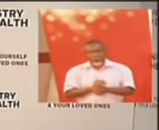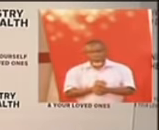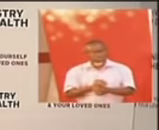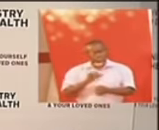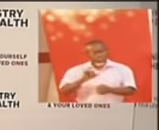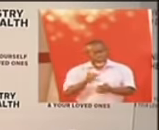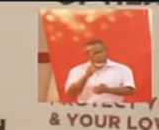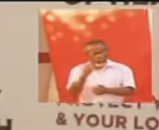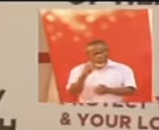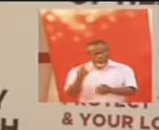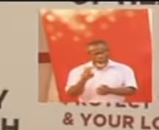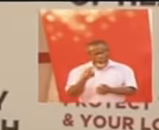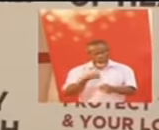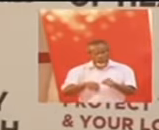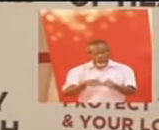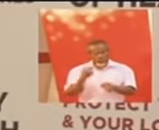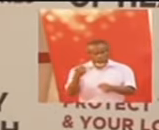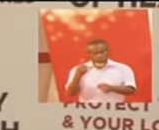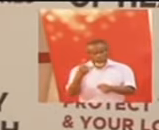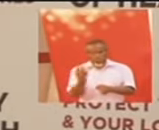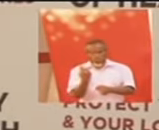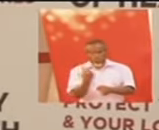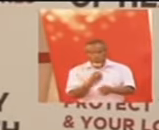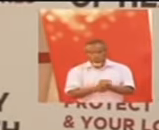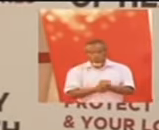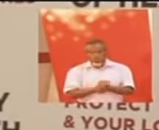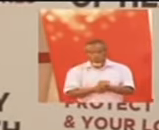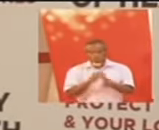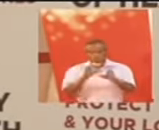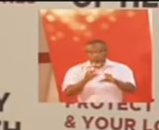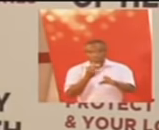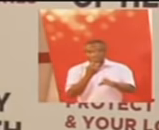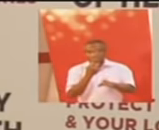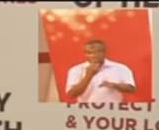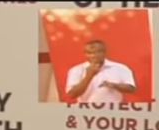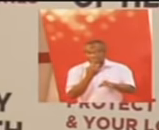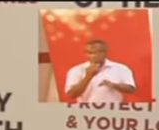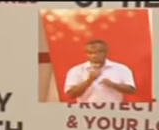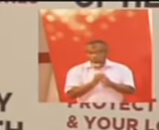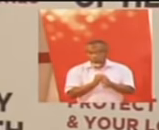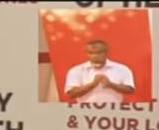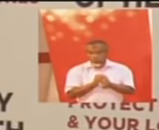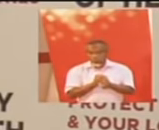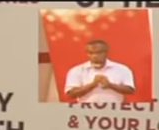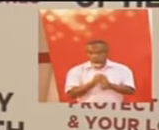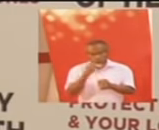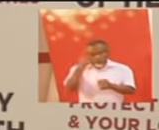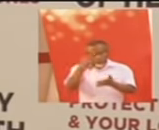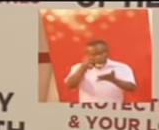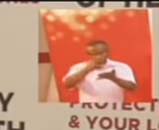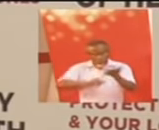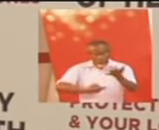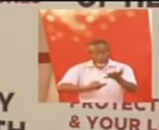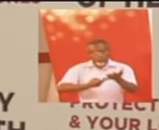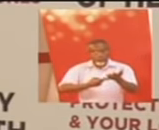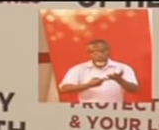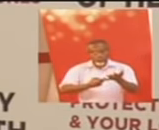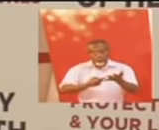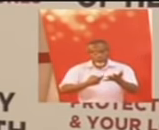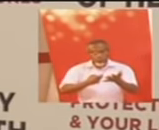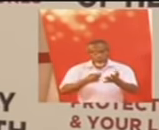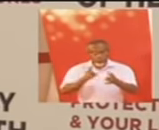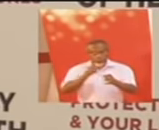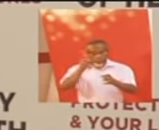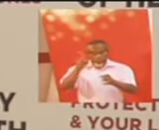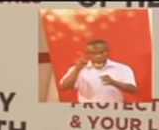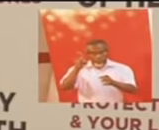please. We can confirm with you in a subsequent update the cost for the Balandra and the Brooklyn health facilities, because